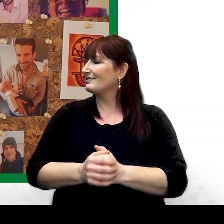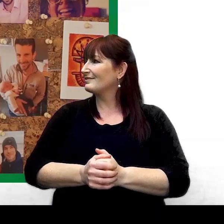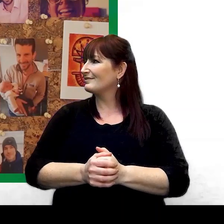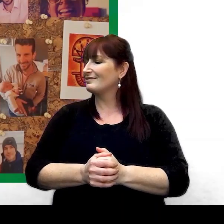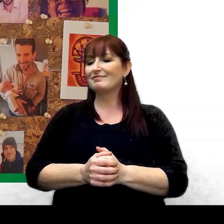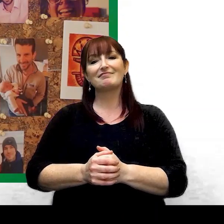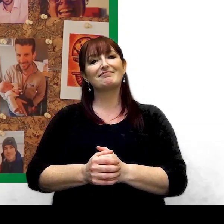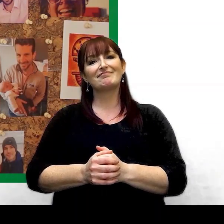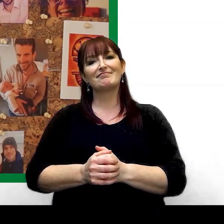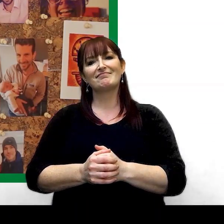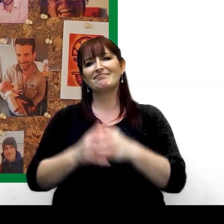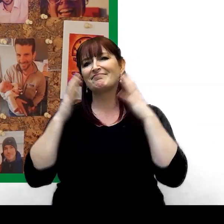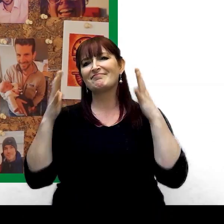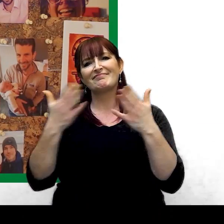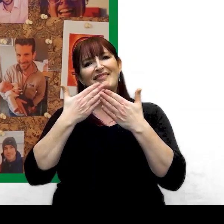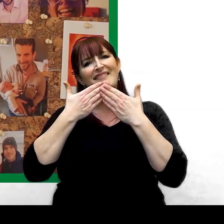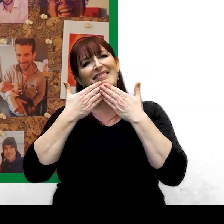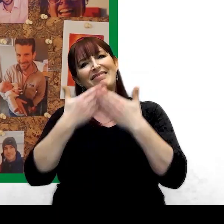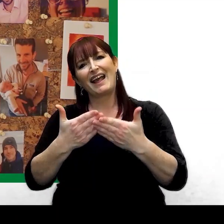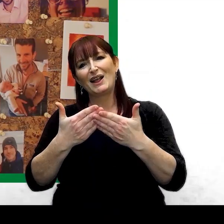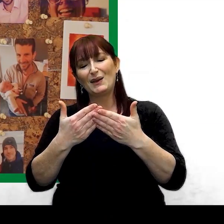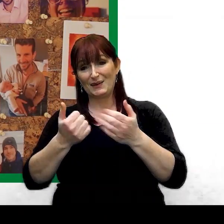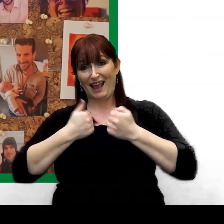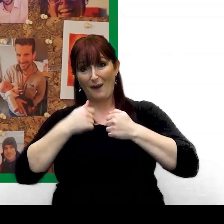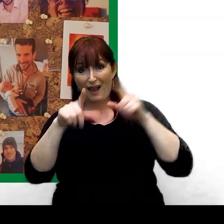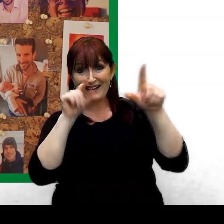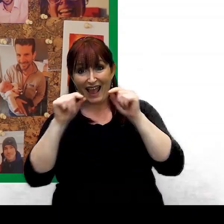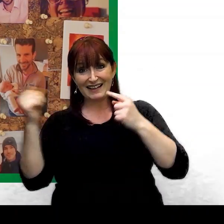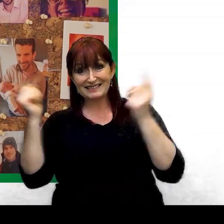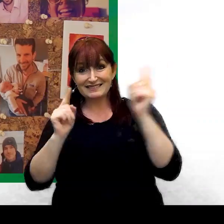I'd like to say a big thank you to all of our guests for this week's